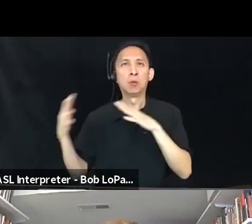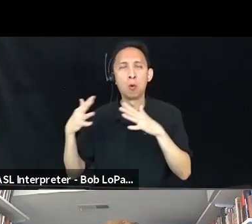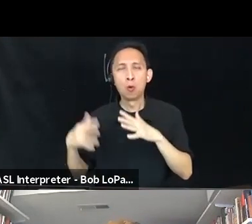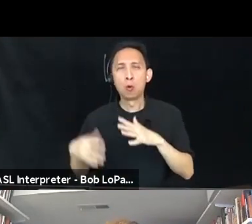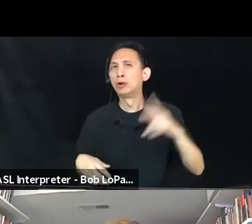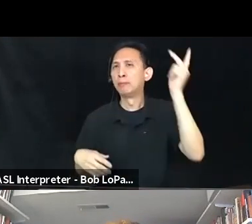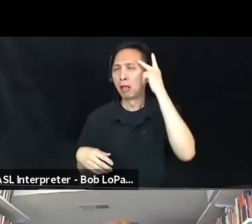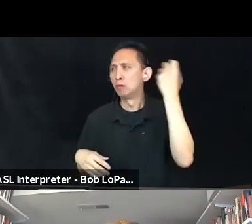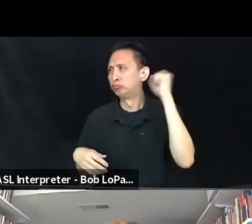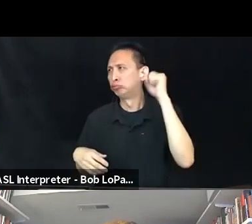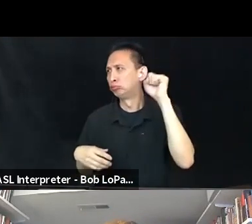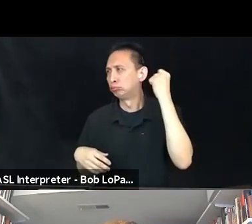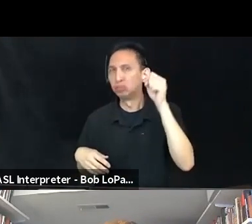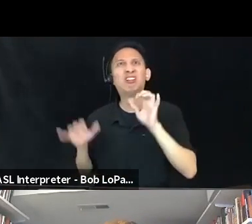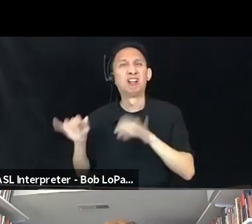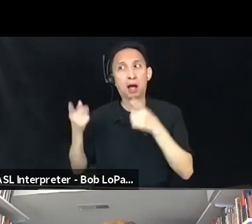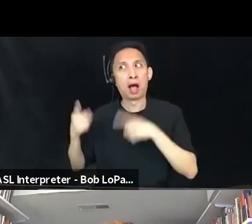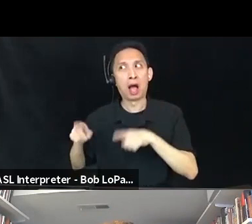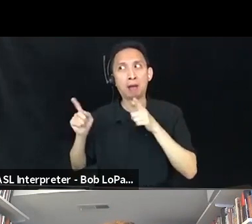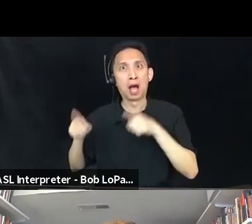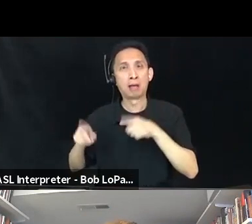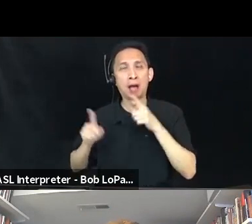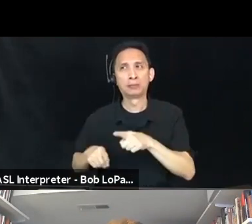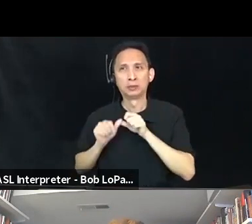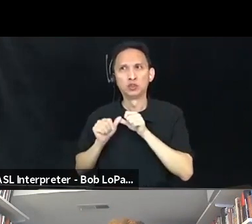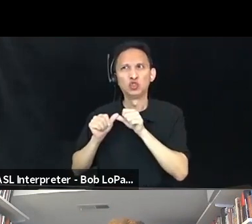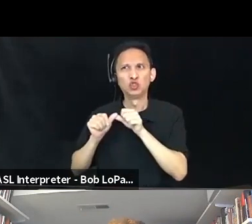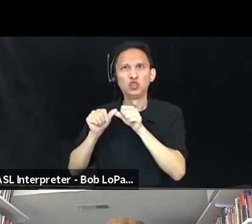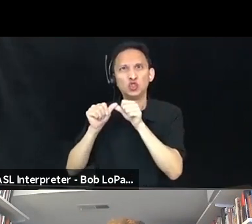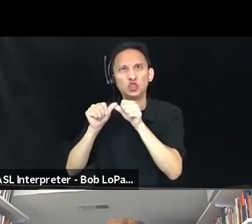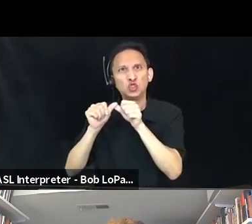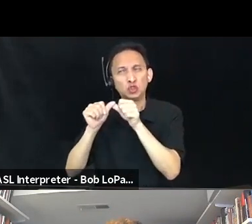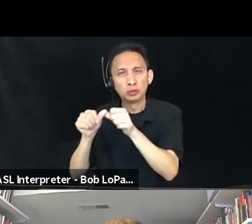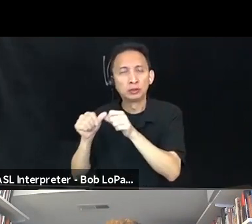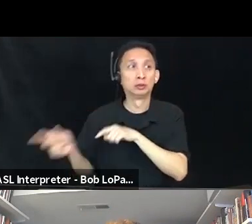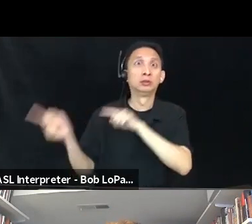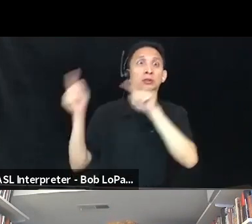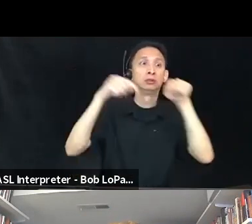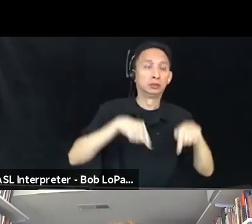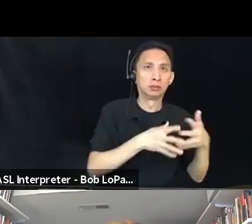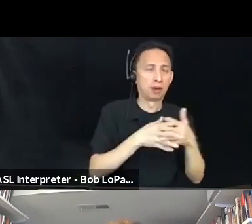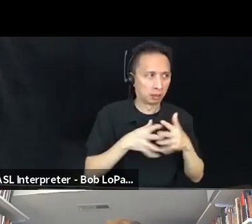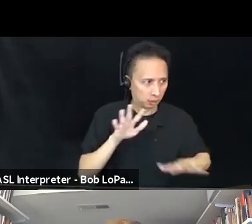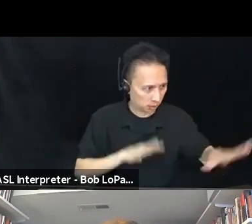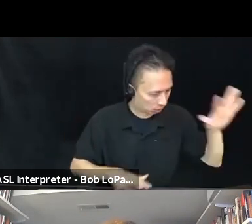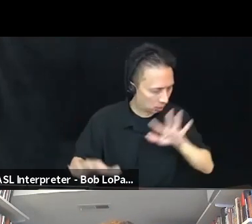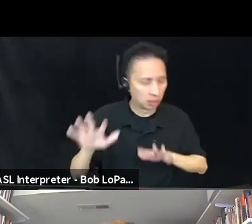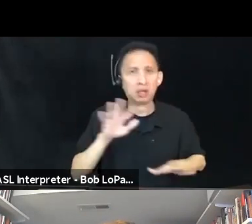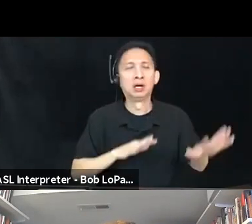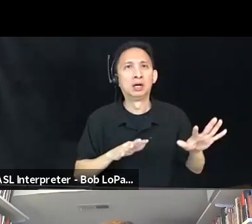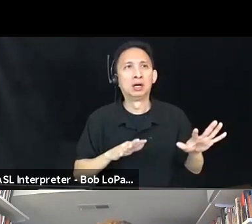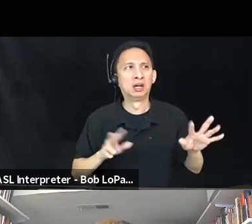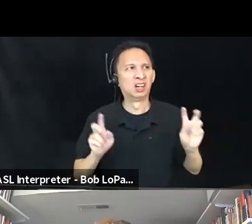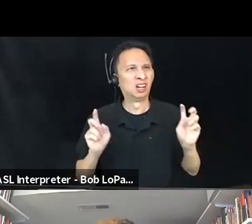been the dominant or characterizing features of our politics, it's very disorienting to be in a moment